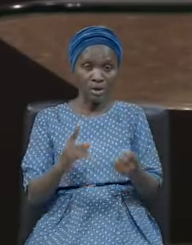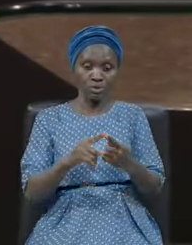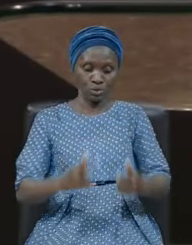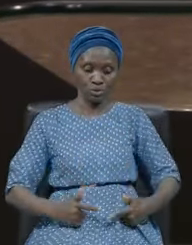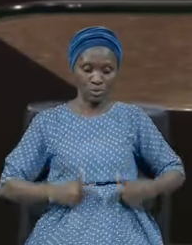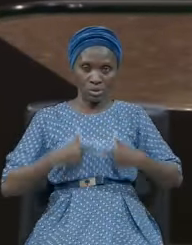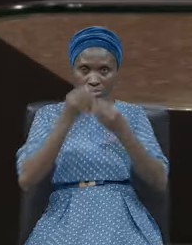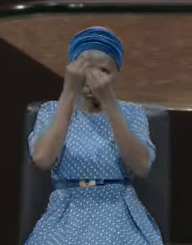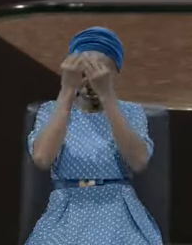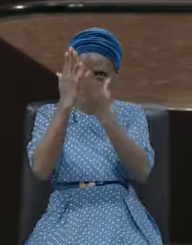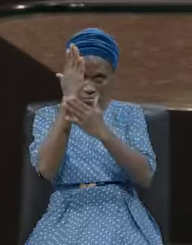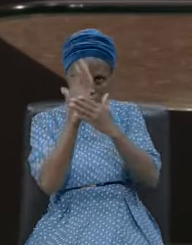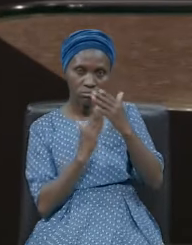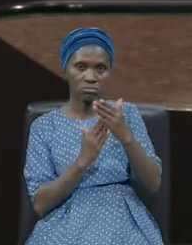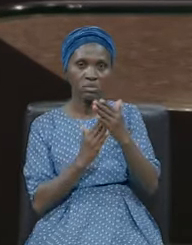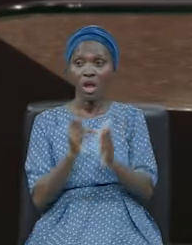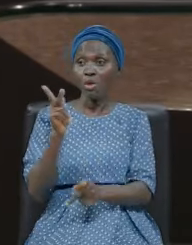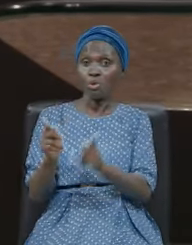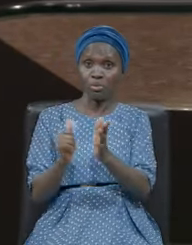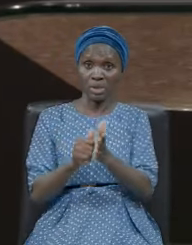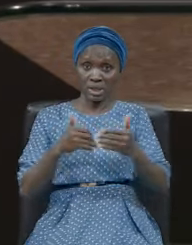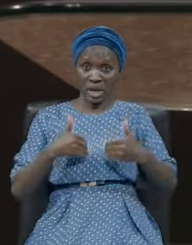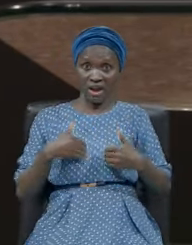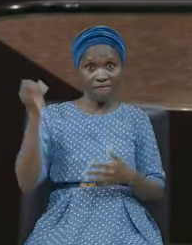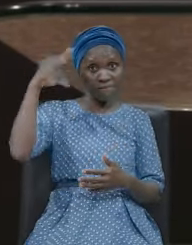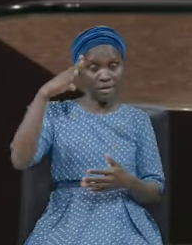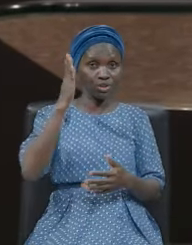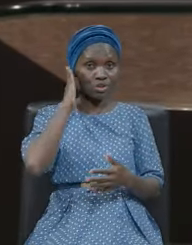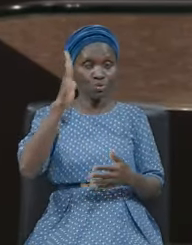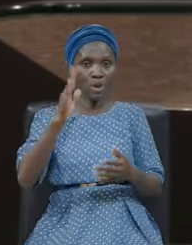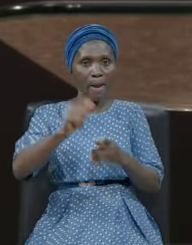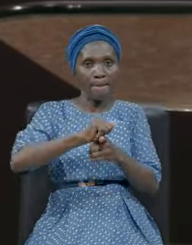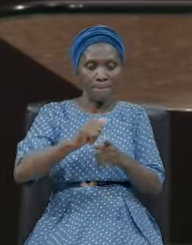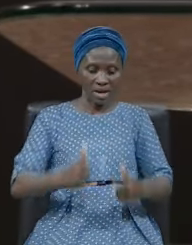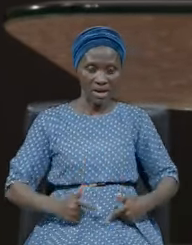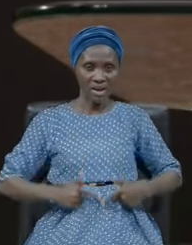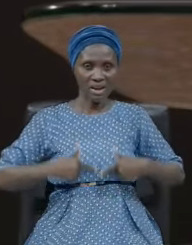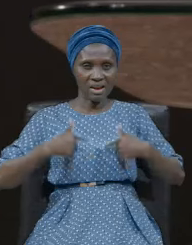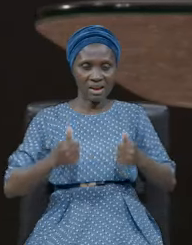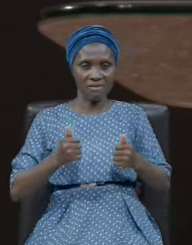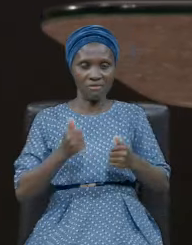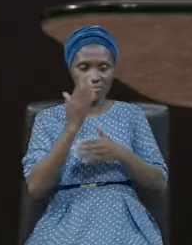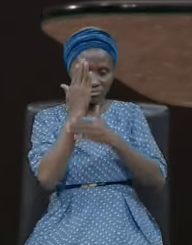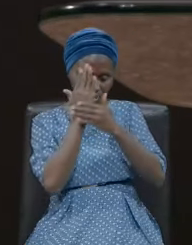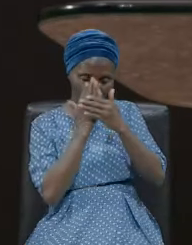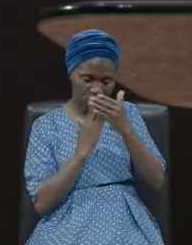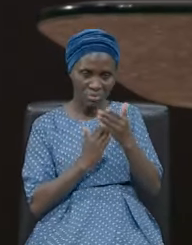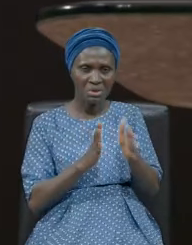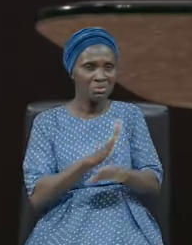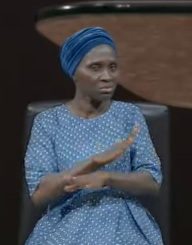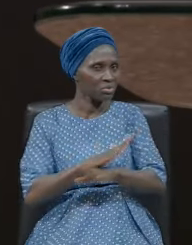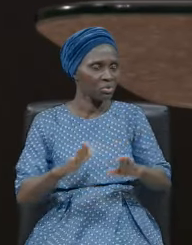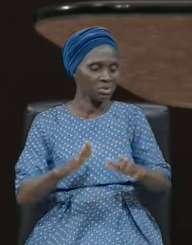have grace, they live soberly. They don't live frivolous lives. They don't